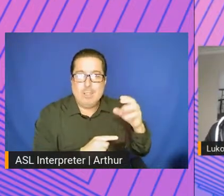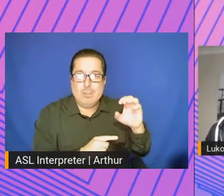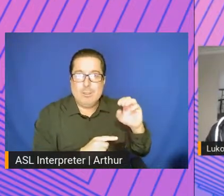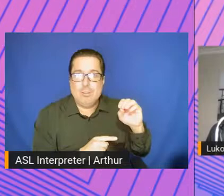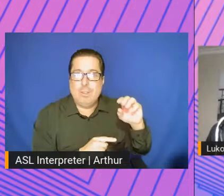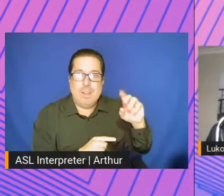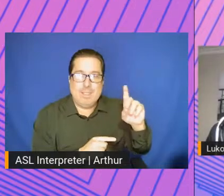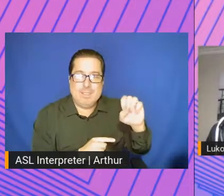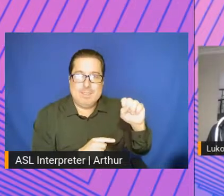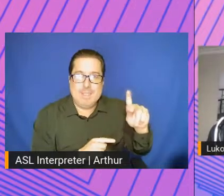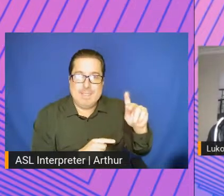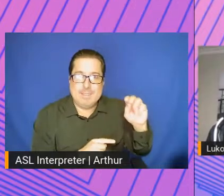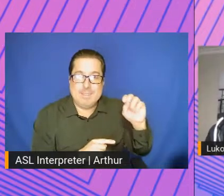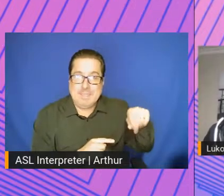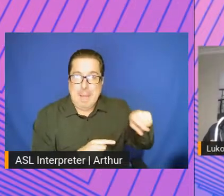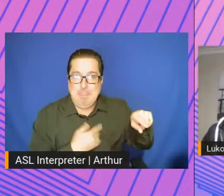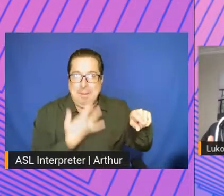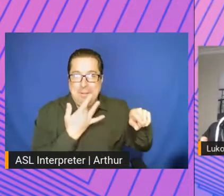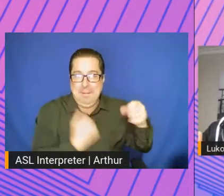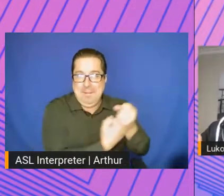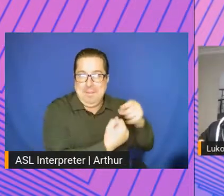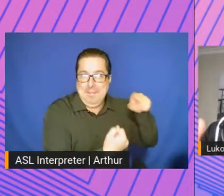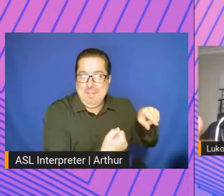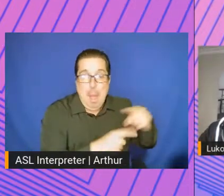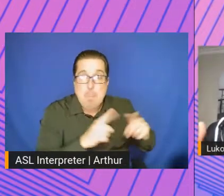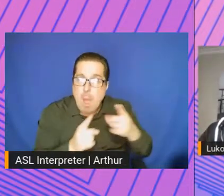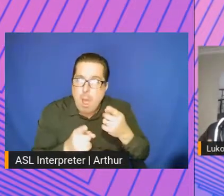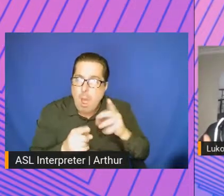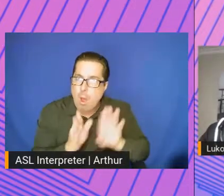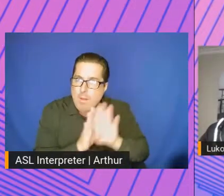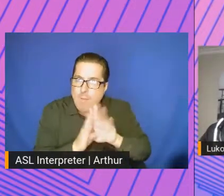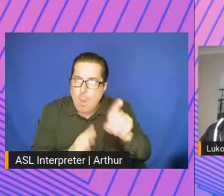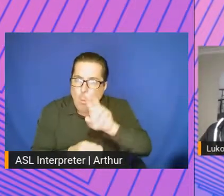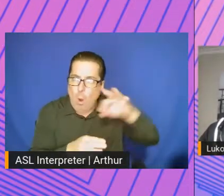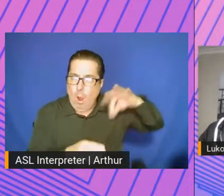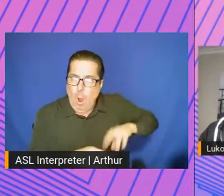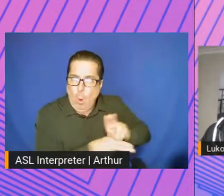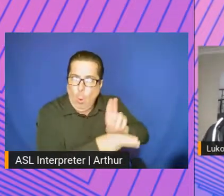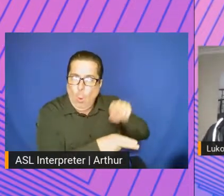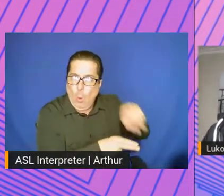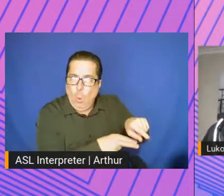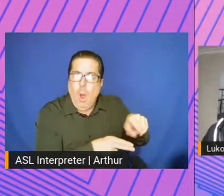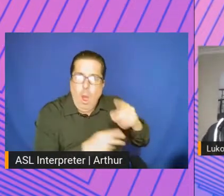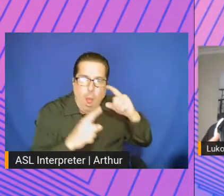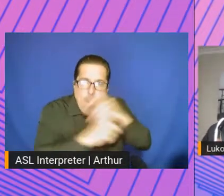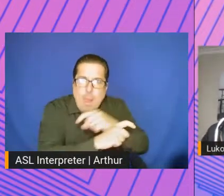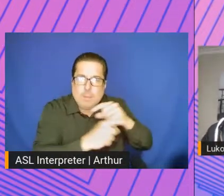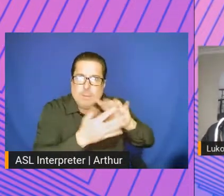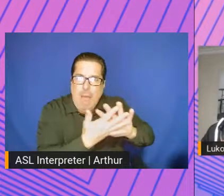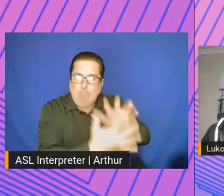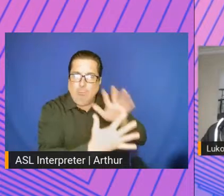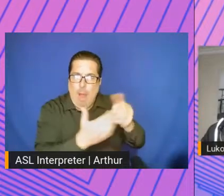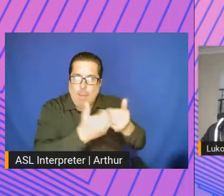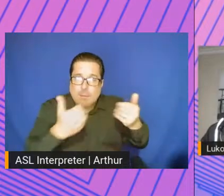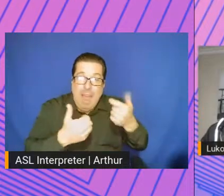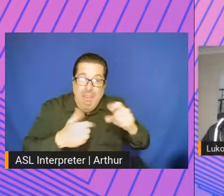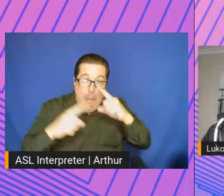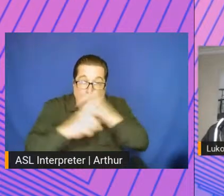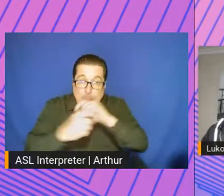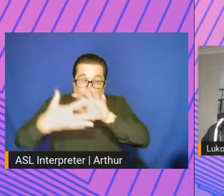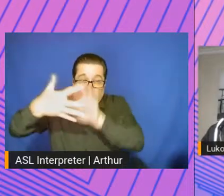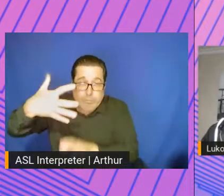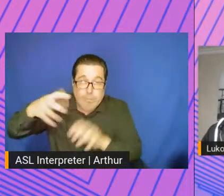it's especially useful for developers who do want to have all the cluster configuration complexities abstracted away. It makes life a lot